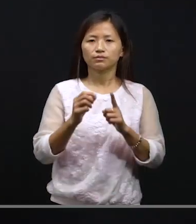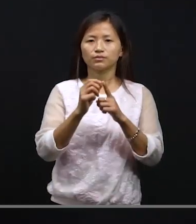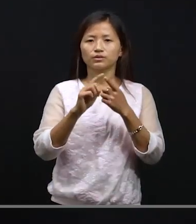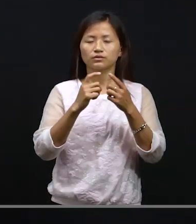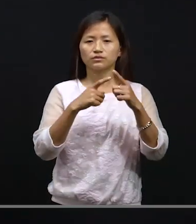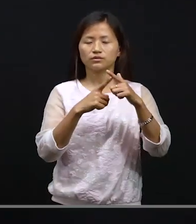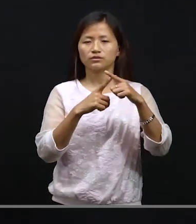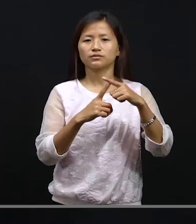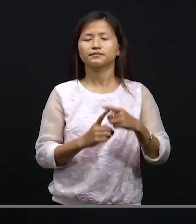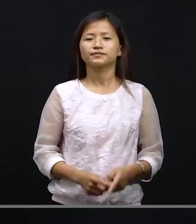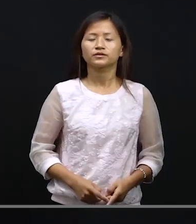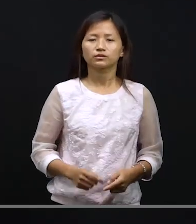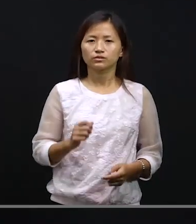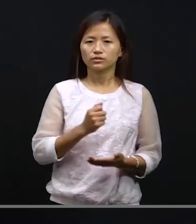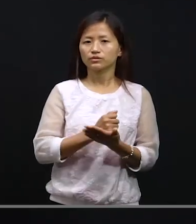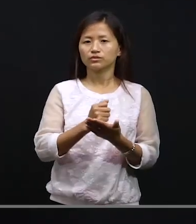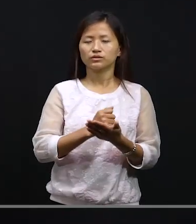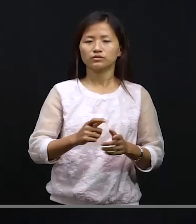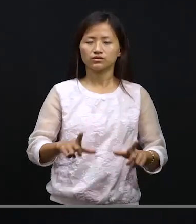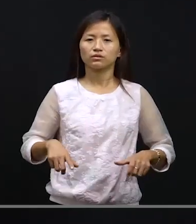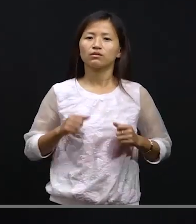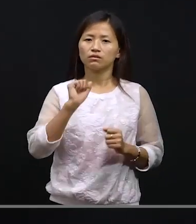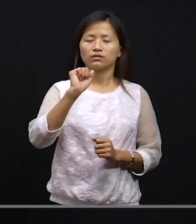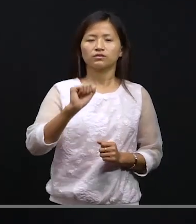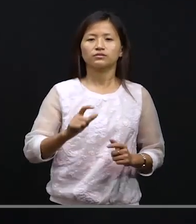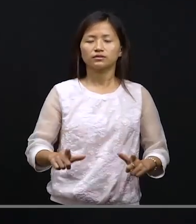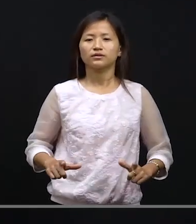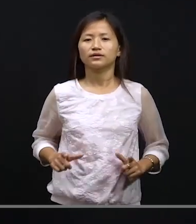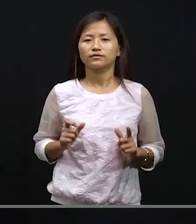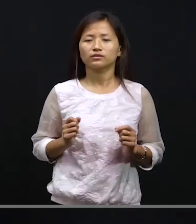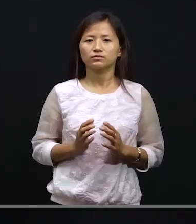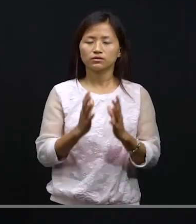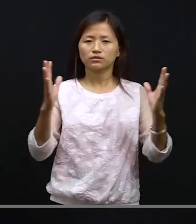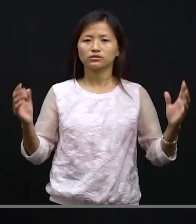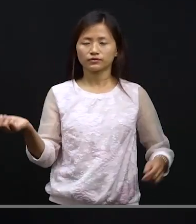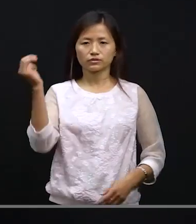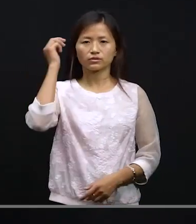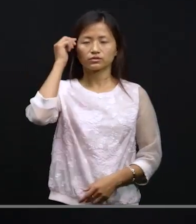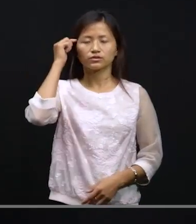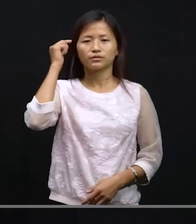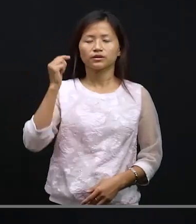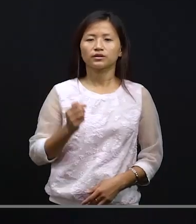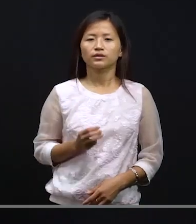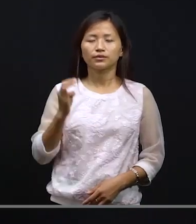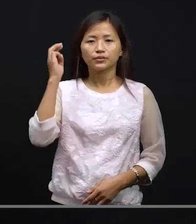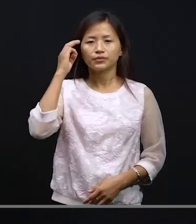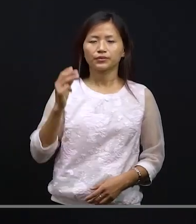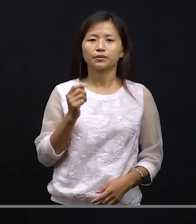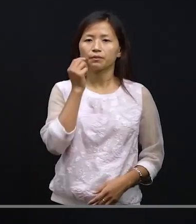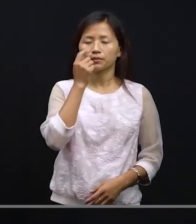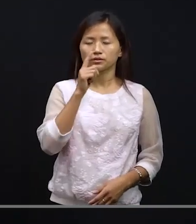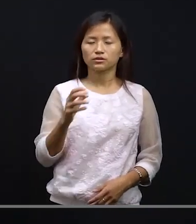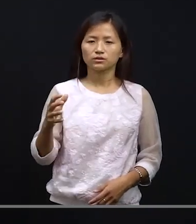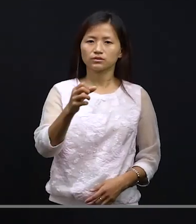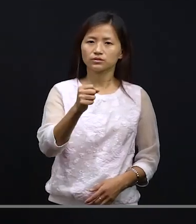just try to live your own life, because as a teenager, I know you have a lot of thoughts in your mind that your parents are controlling you